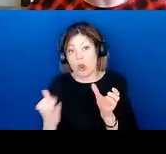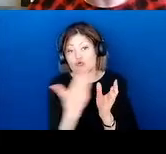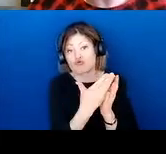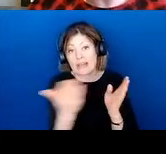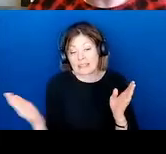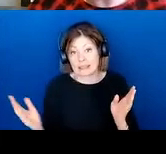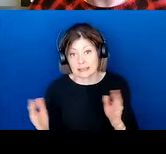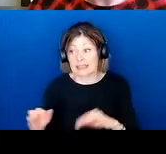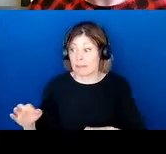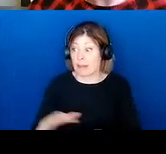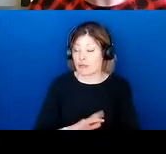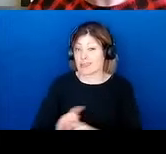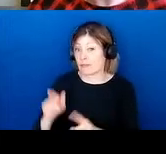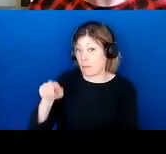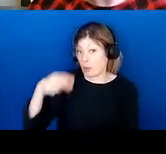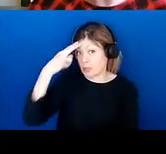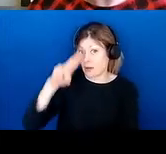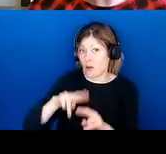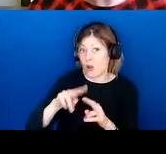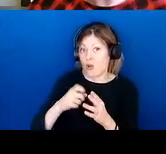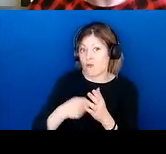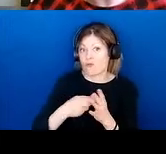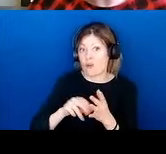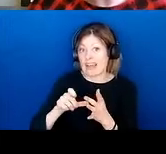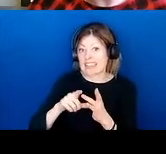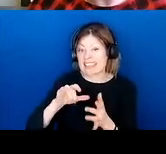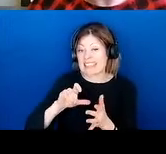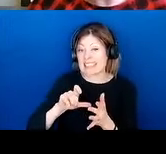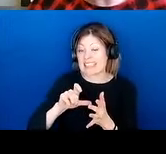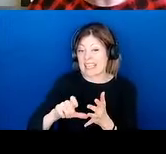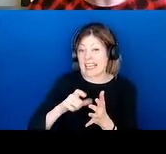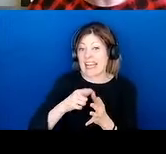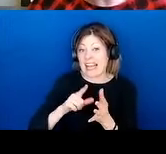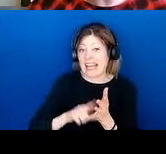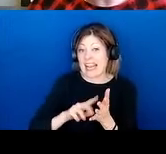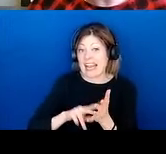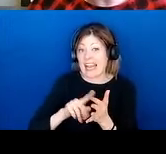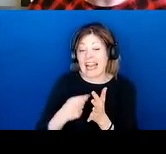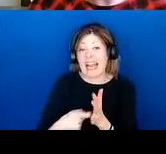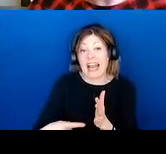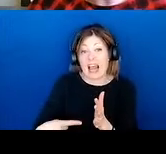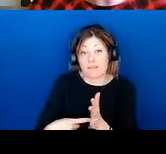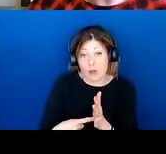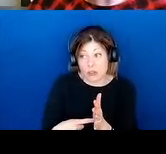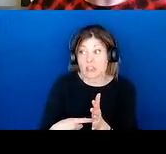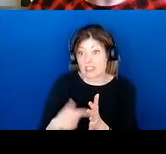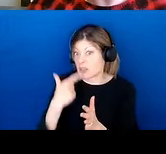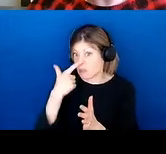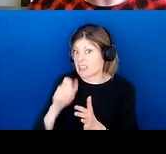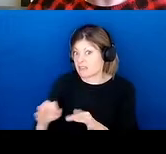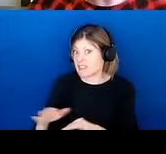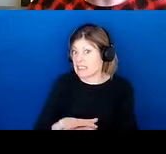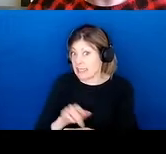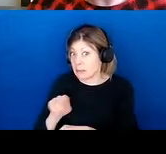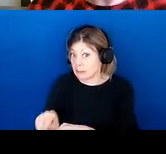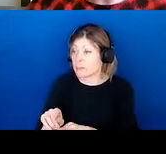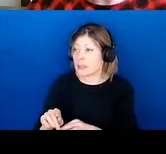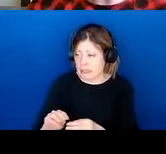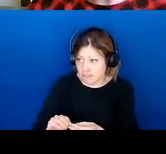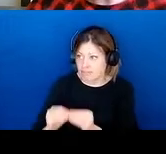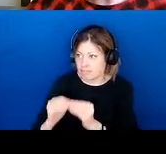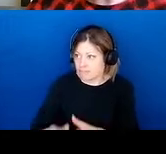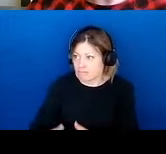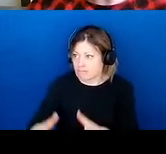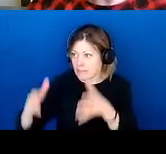70. Later, he built Lansdowne House, which still stands today, and a much admired garden.